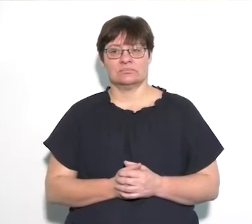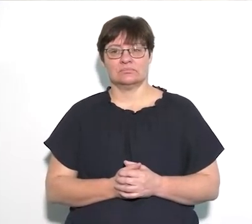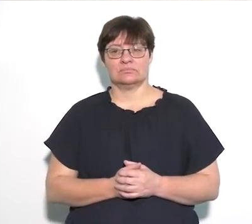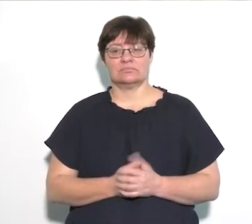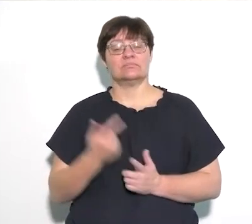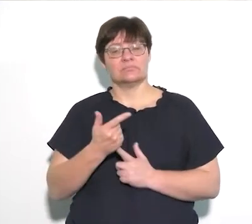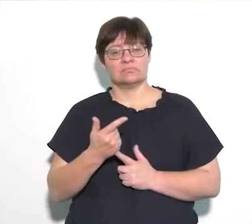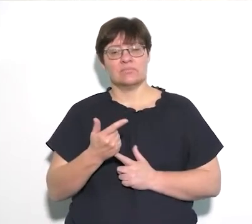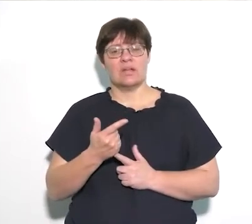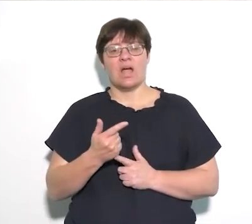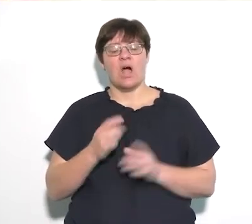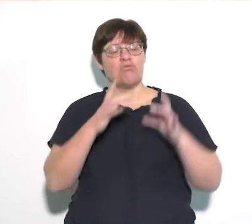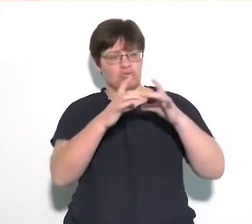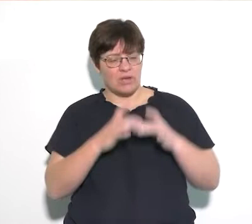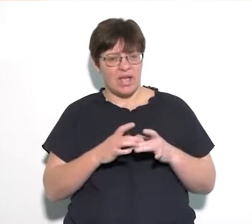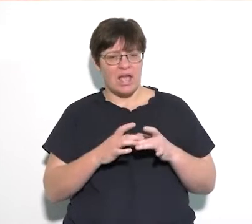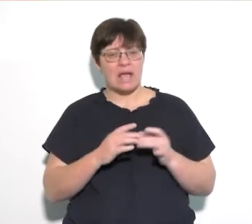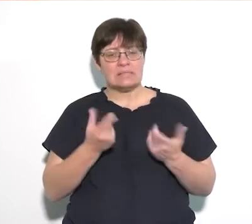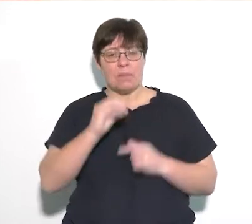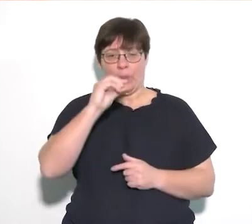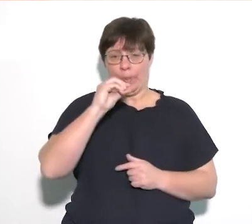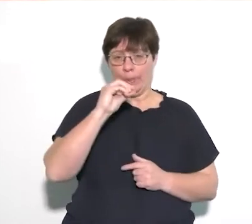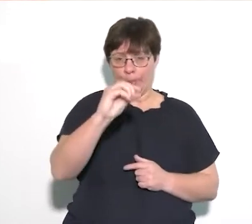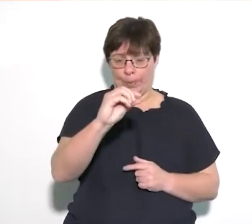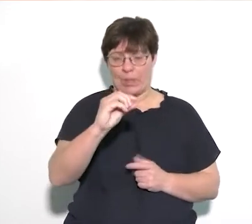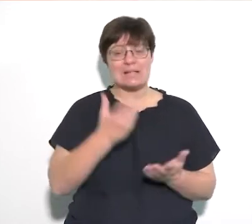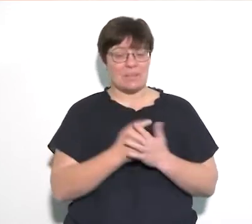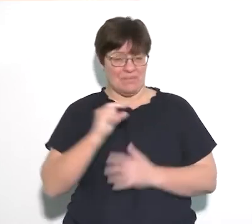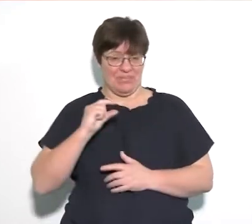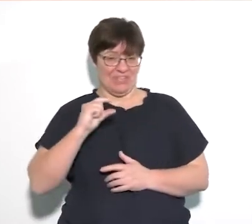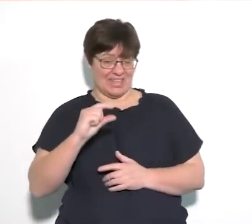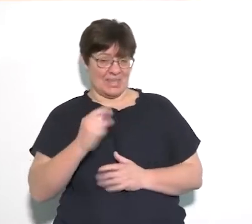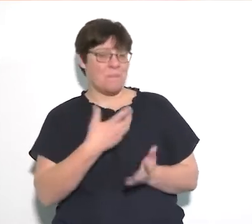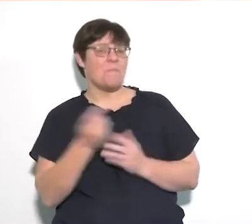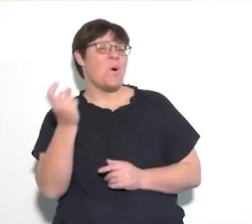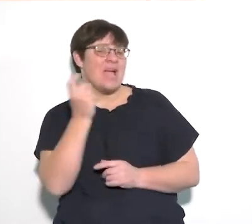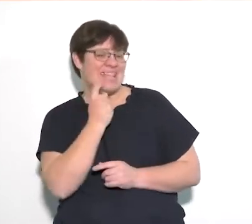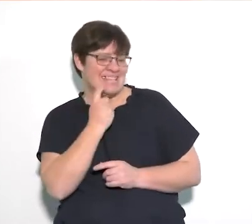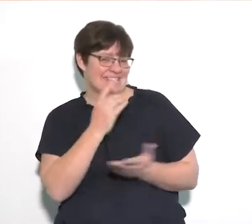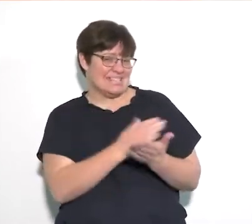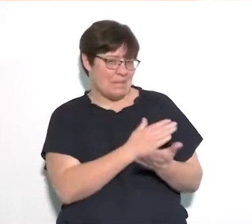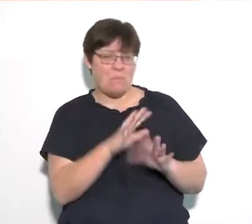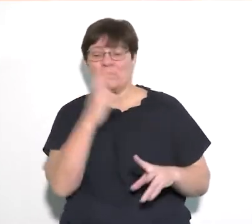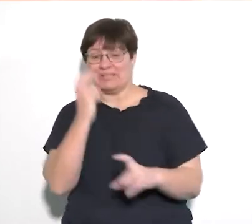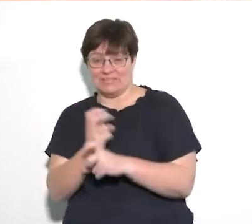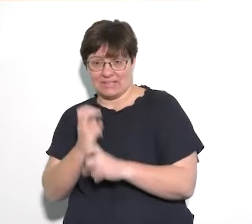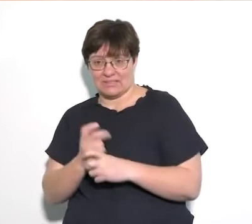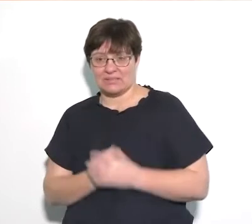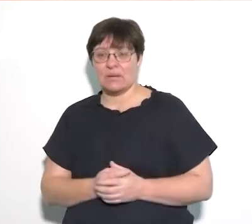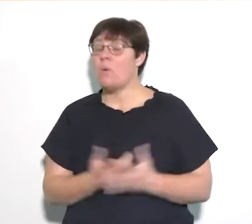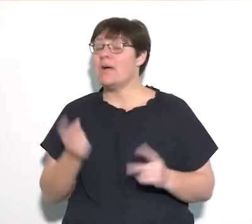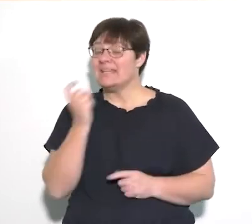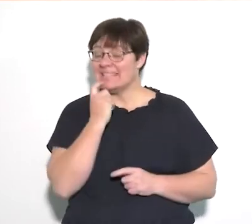Lids are different thicknesses of plastic. Some lids are very easy to cut, and the easiest way to start is to